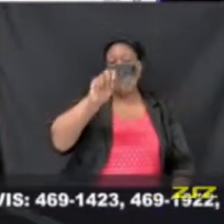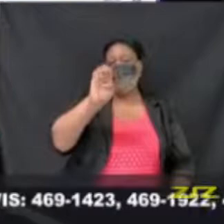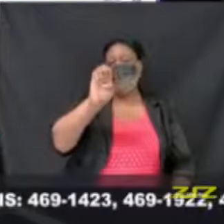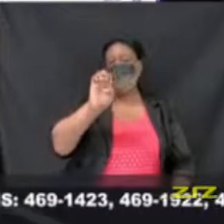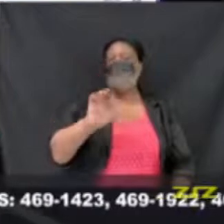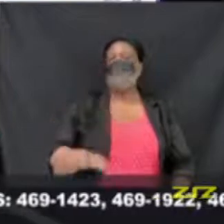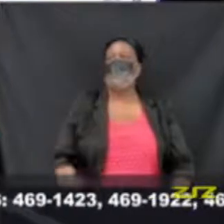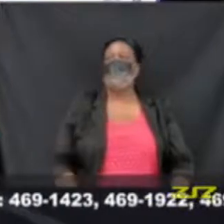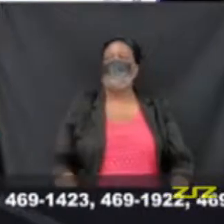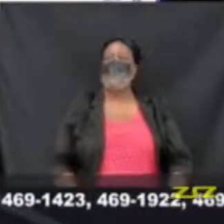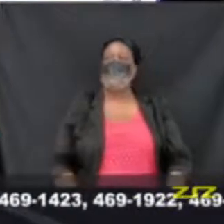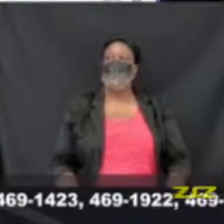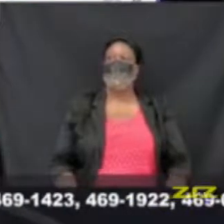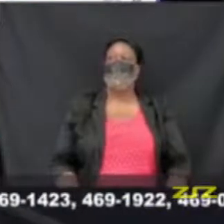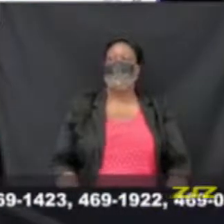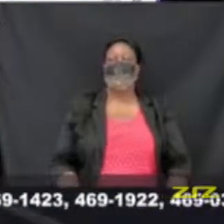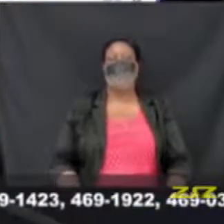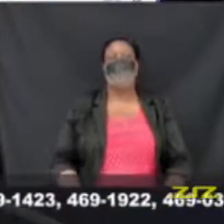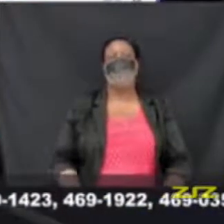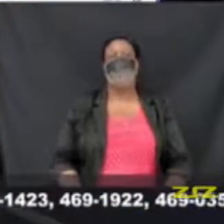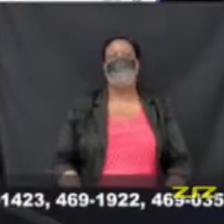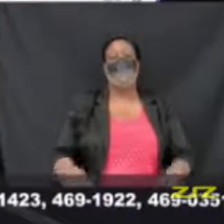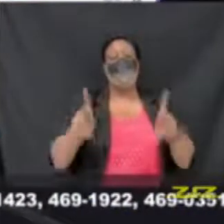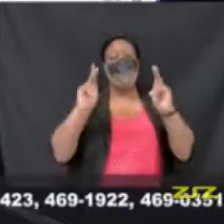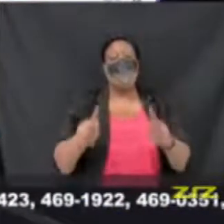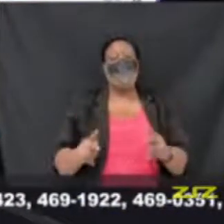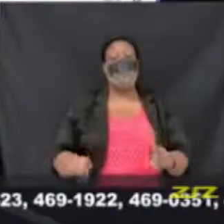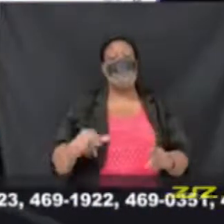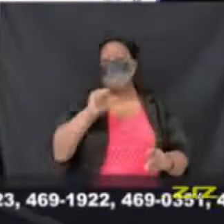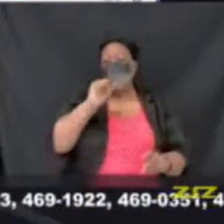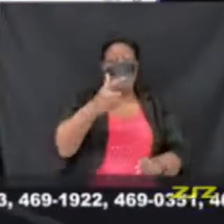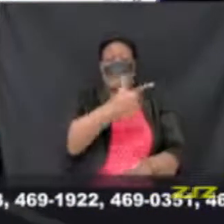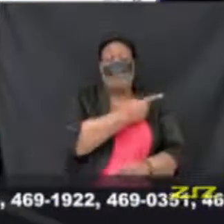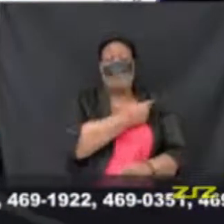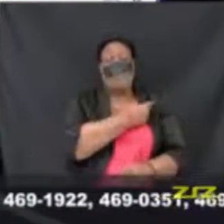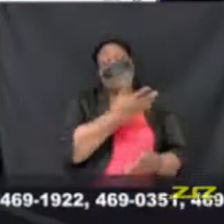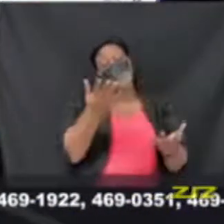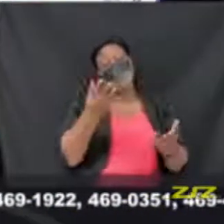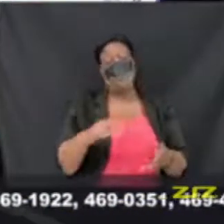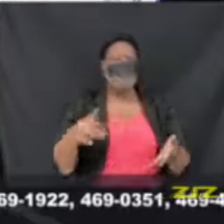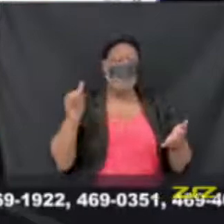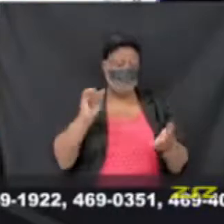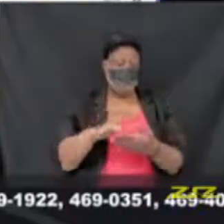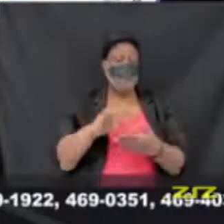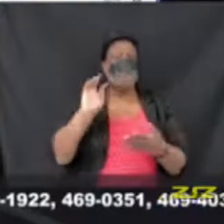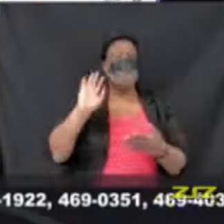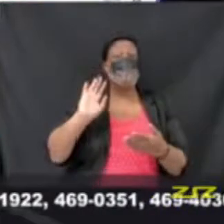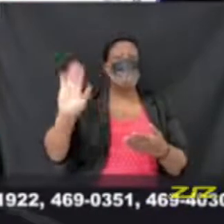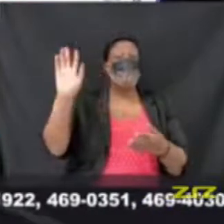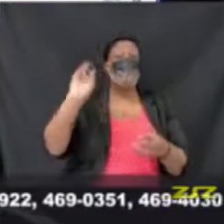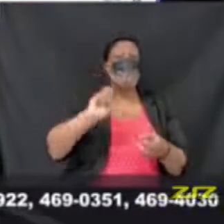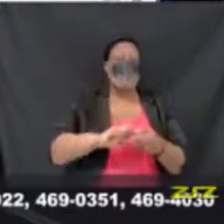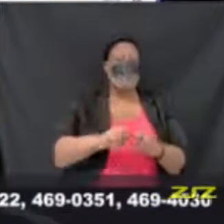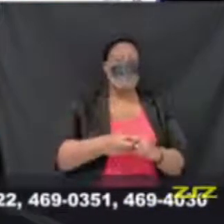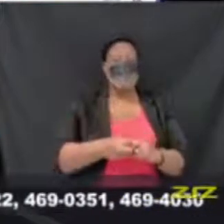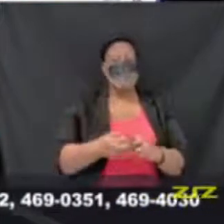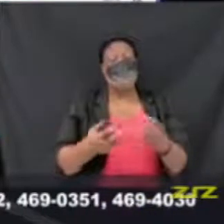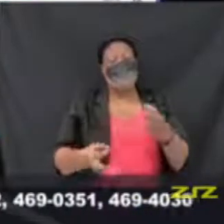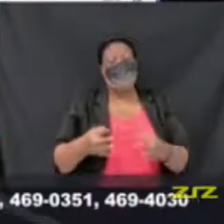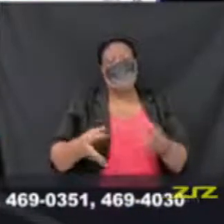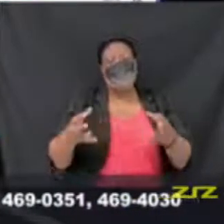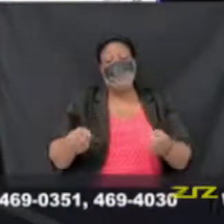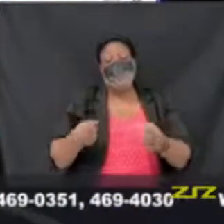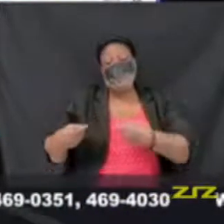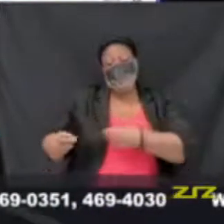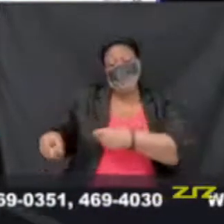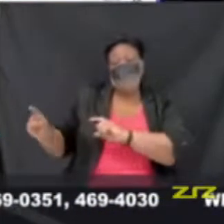still remain a risk to themselves. And so my recommendation to those persons, if you can be vaccinated, you